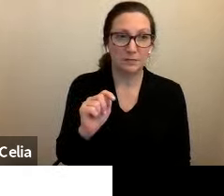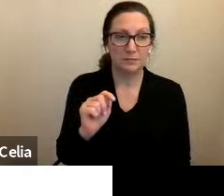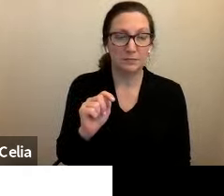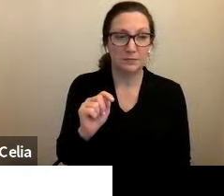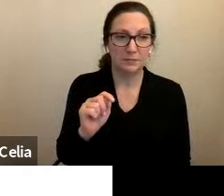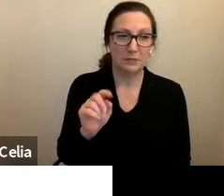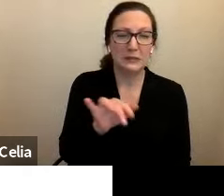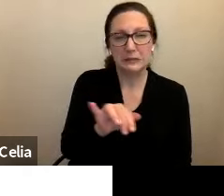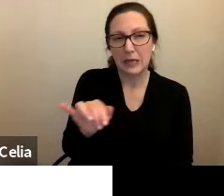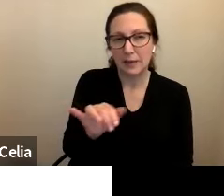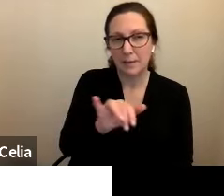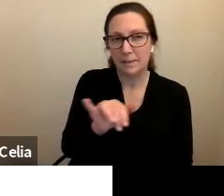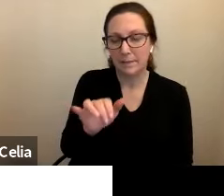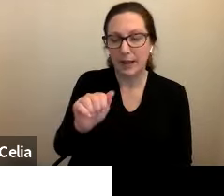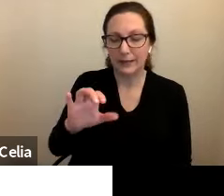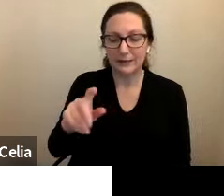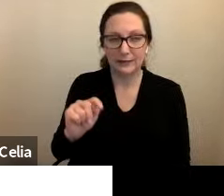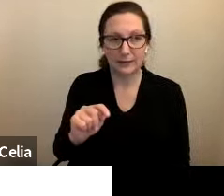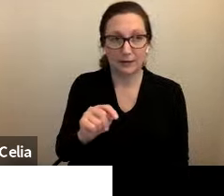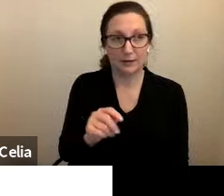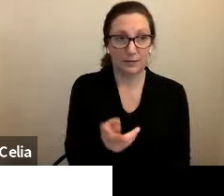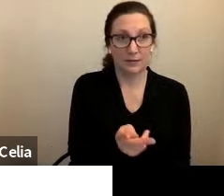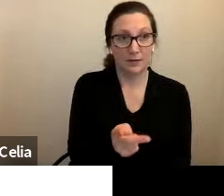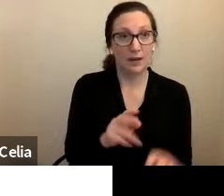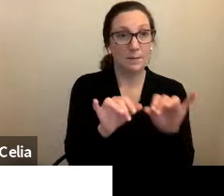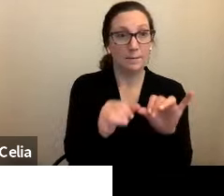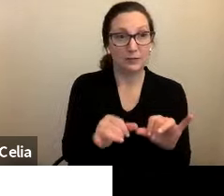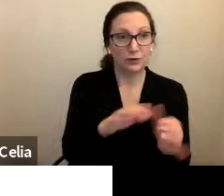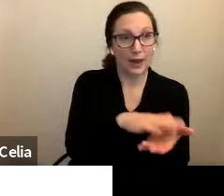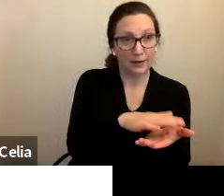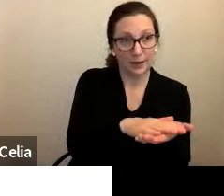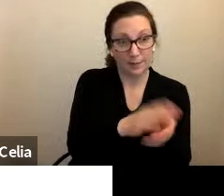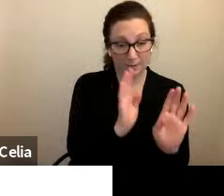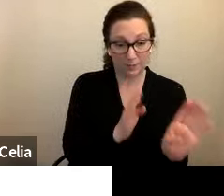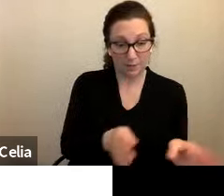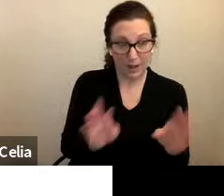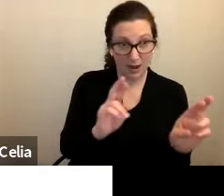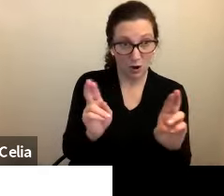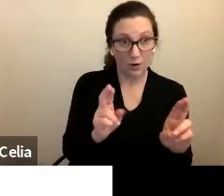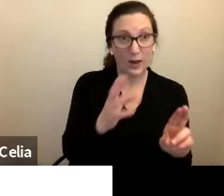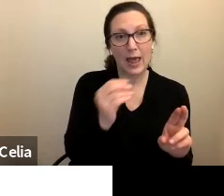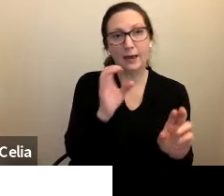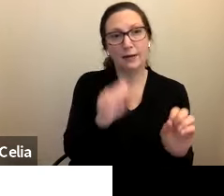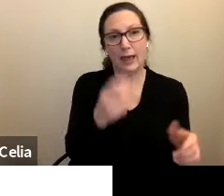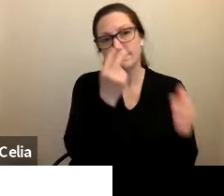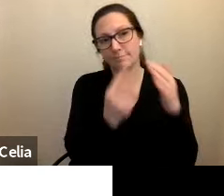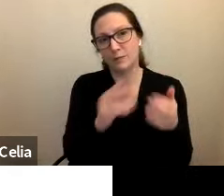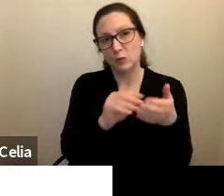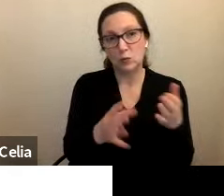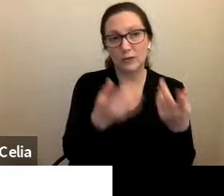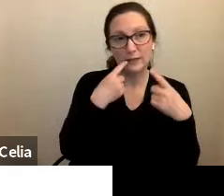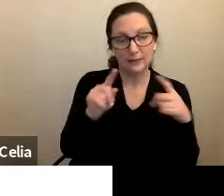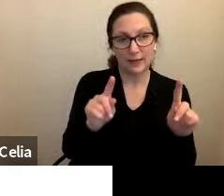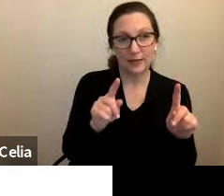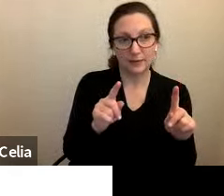the ACT, measure academic preparedness and predict student success. And the criterion, that is